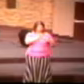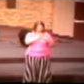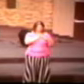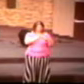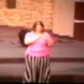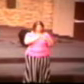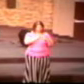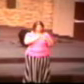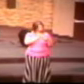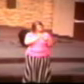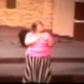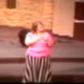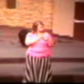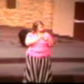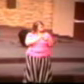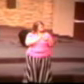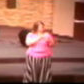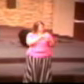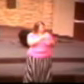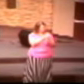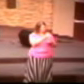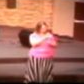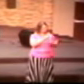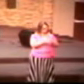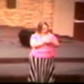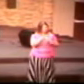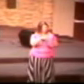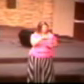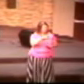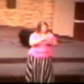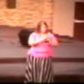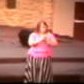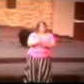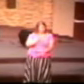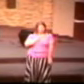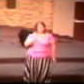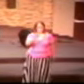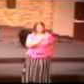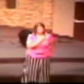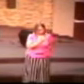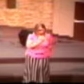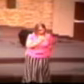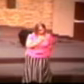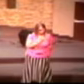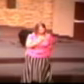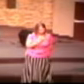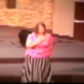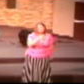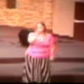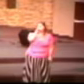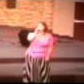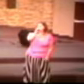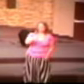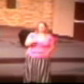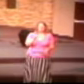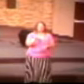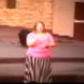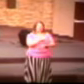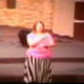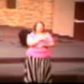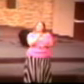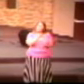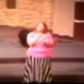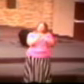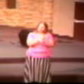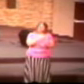have everything to do with moving us into we moments. I love that hymn. I love